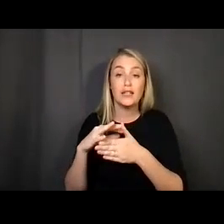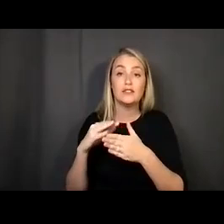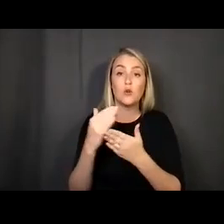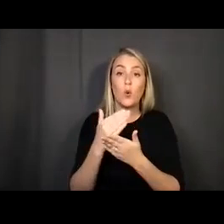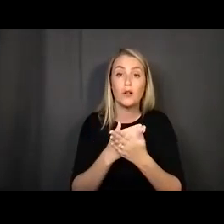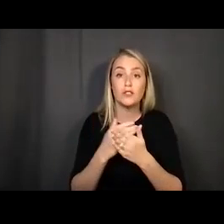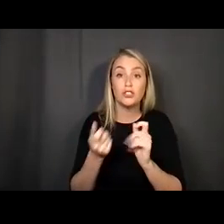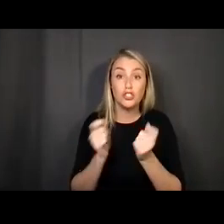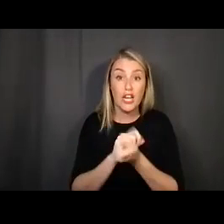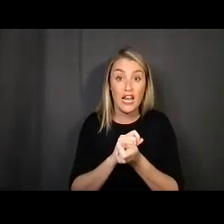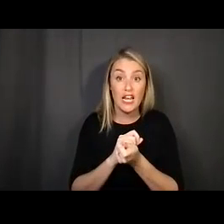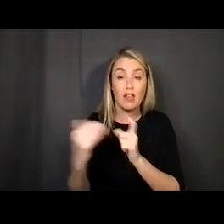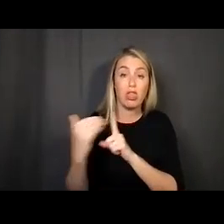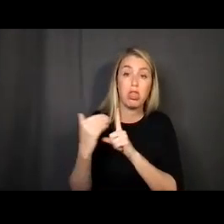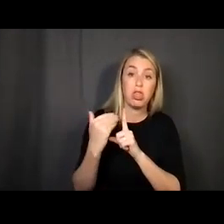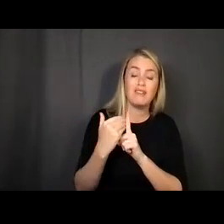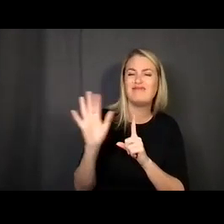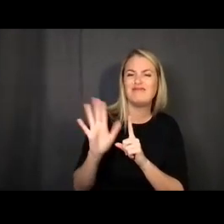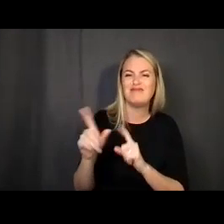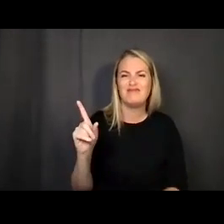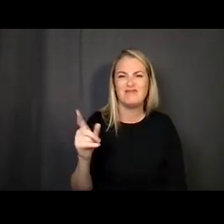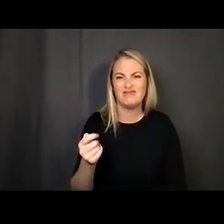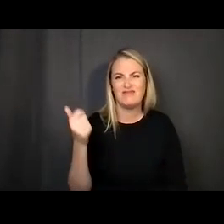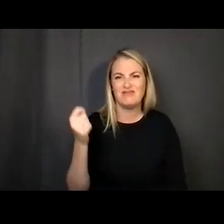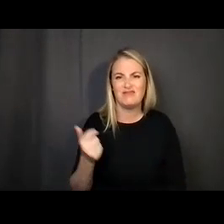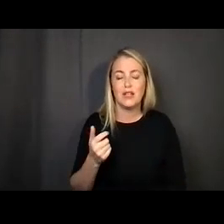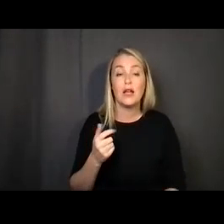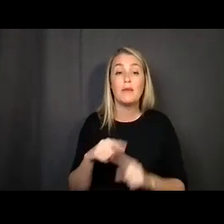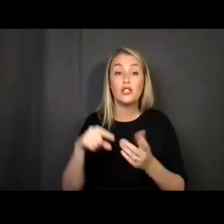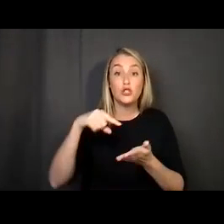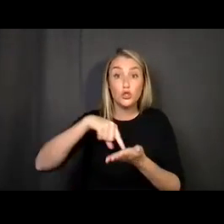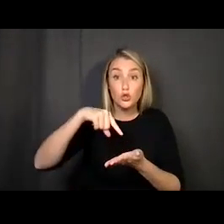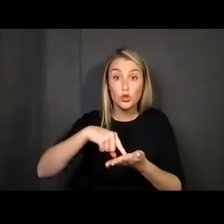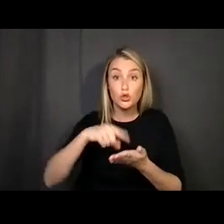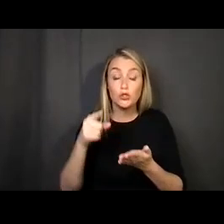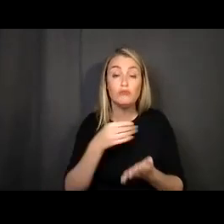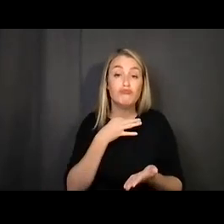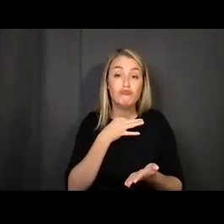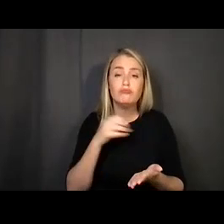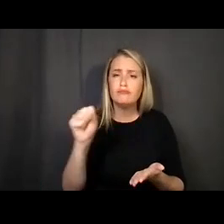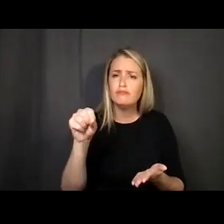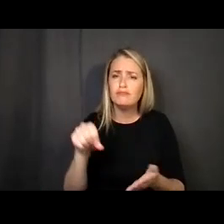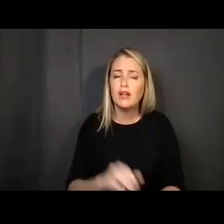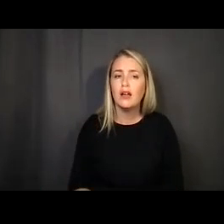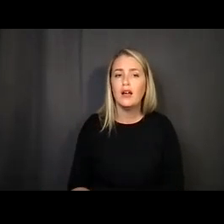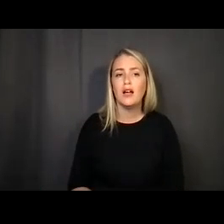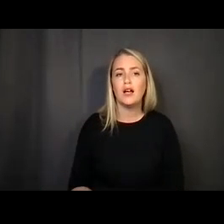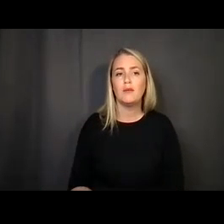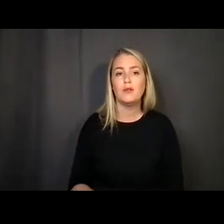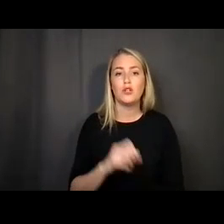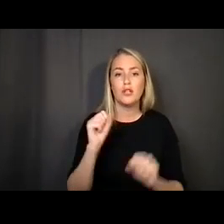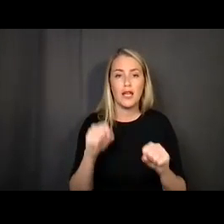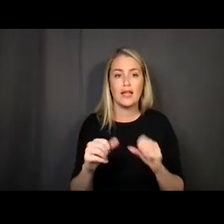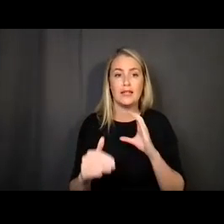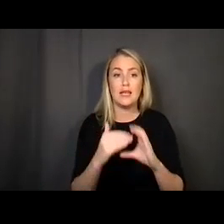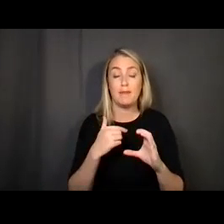out. But as far as due dates, you might want to know that, and you can set them as También send fechas me de a daily entrega, es summary, posible